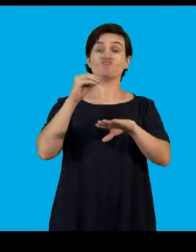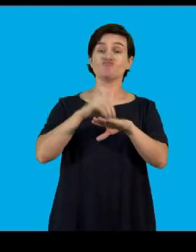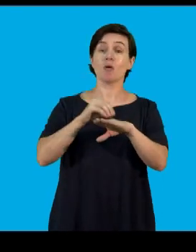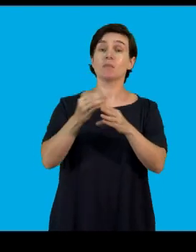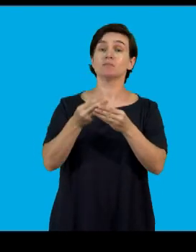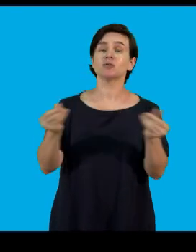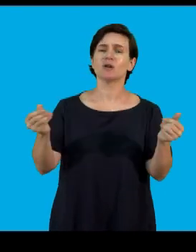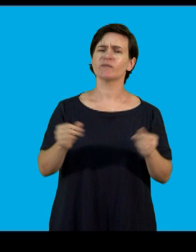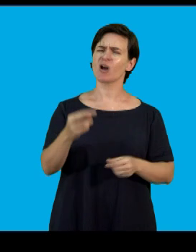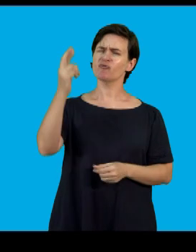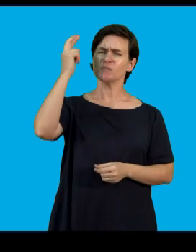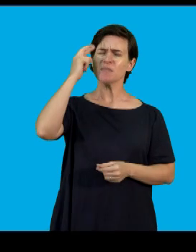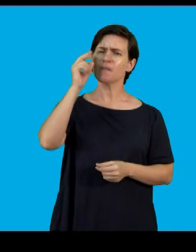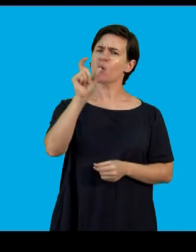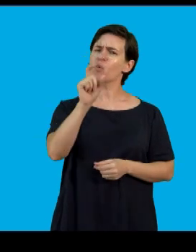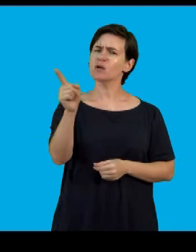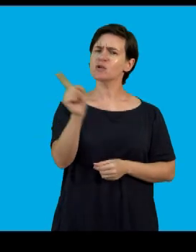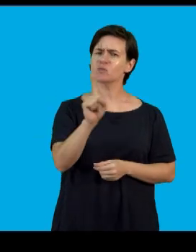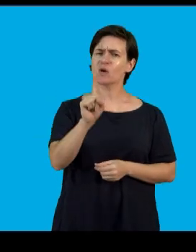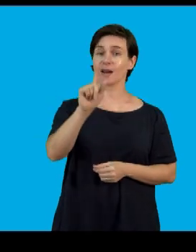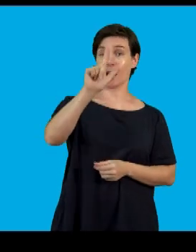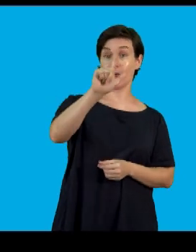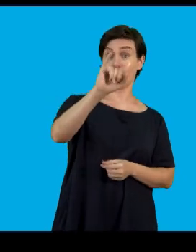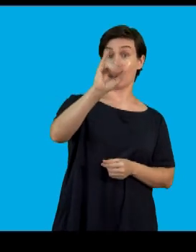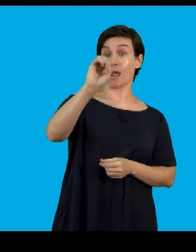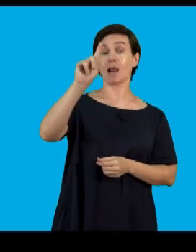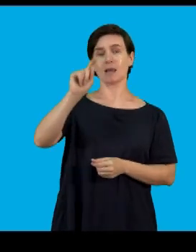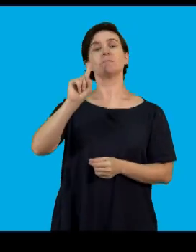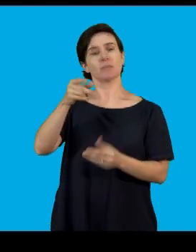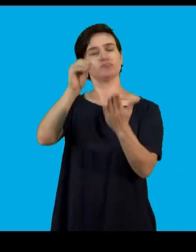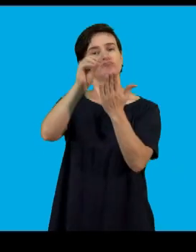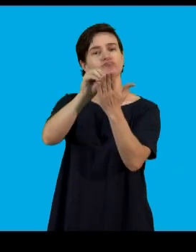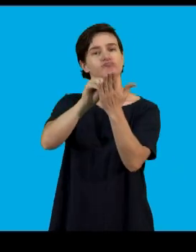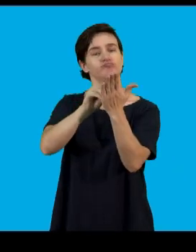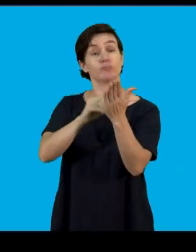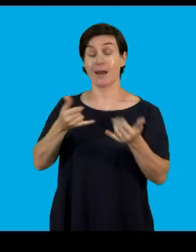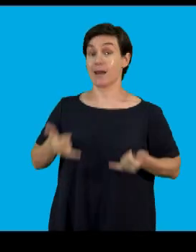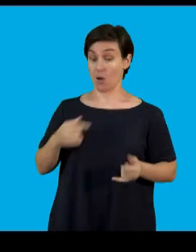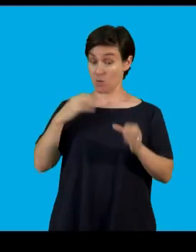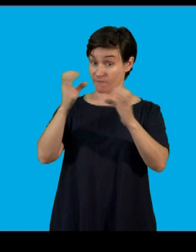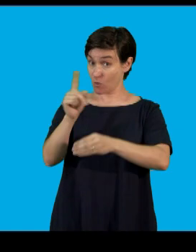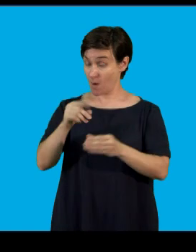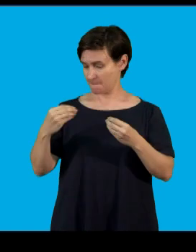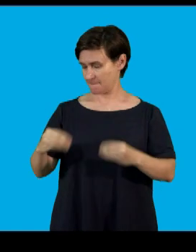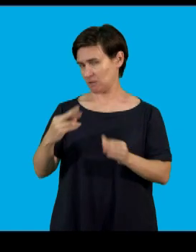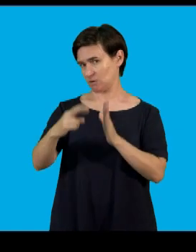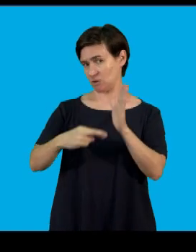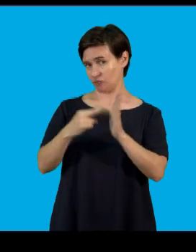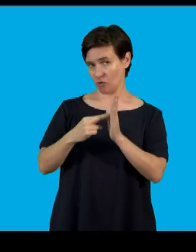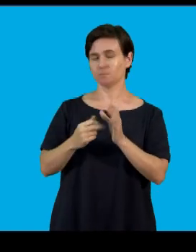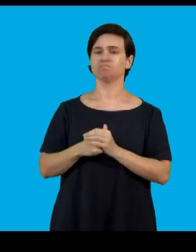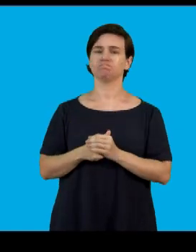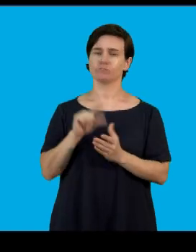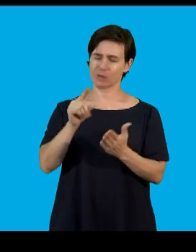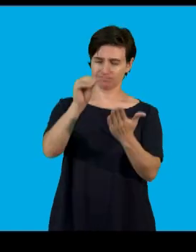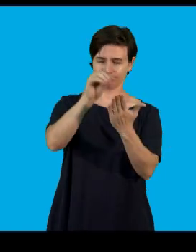The action verb, list. Remember, now we are doing business roles. We're no longer doing business ventures, business roles. List the